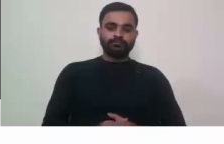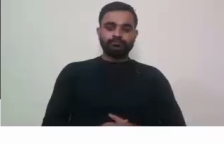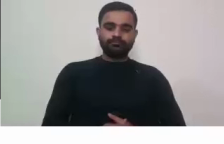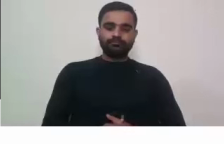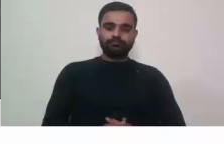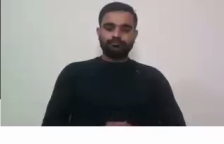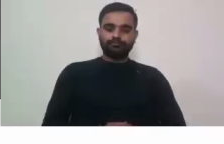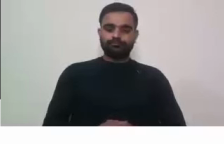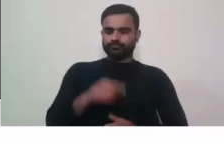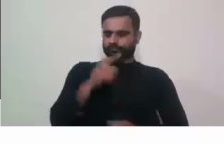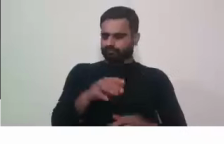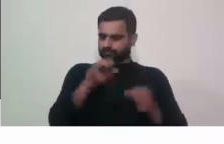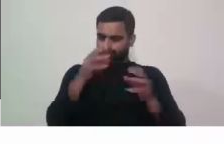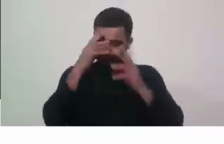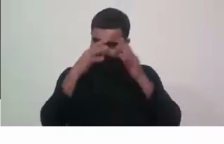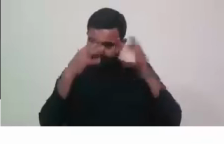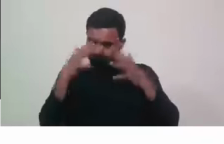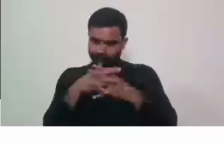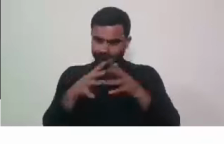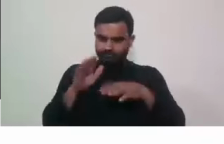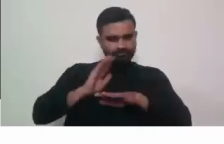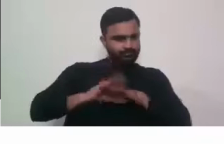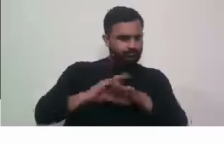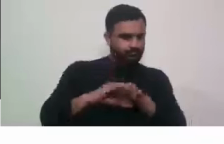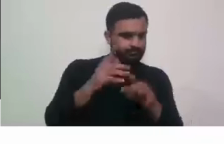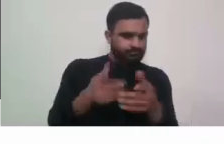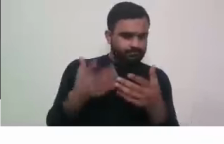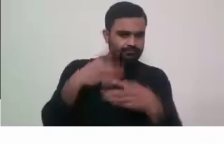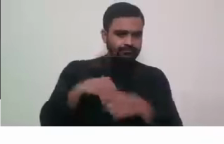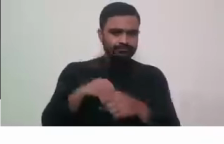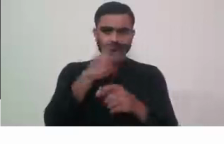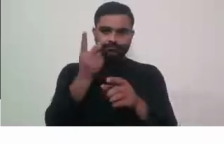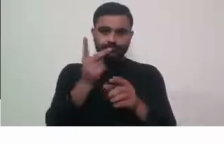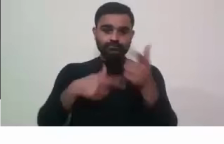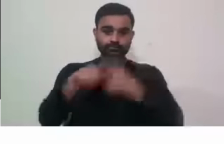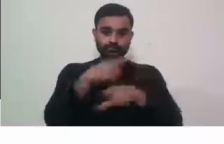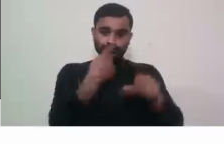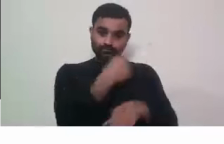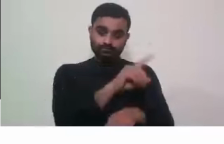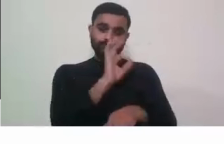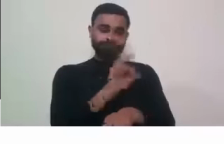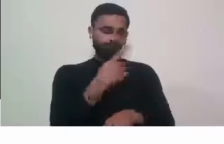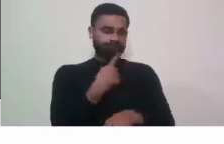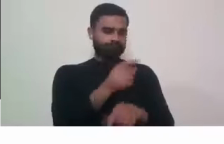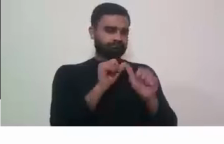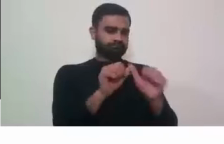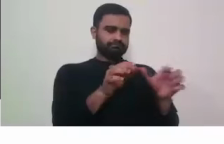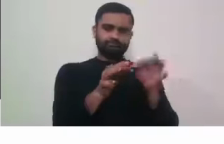Is this out the anxiety and pressure that learners experience while getting exposed to second language? Exactly. Very well said.